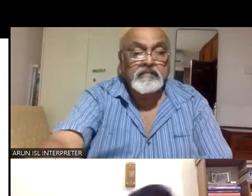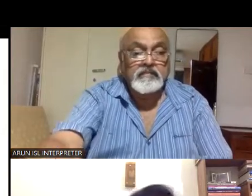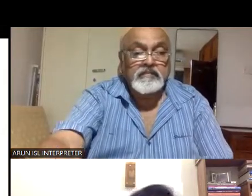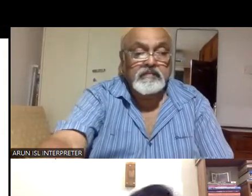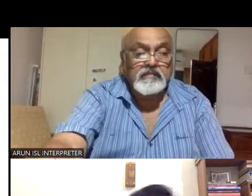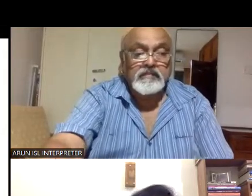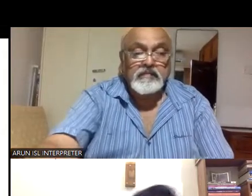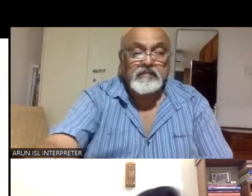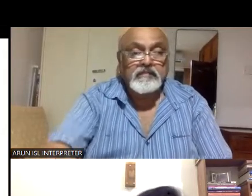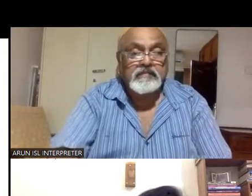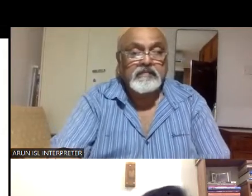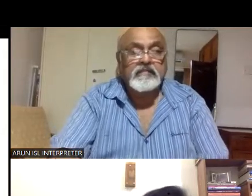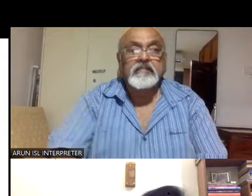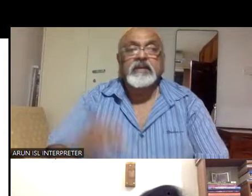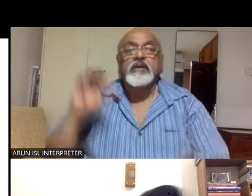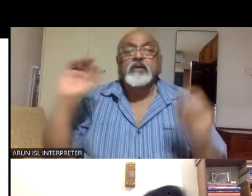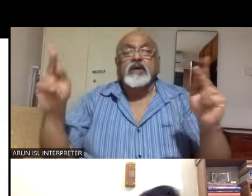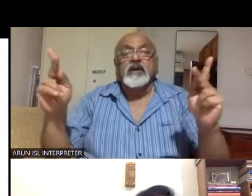have left,